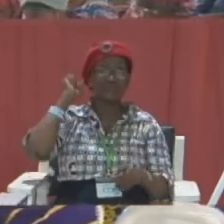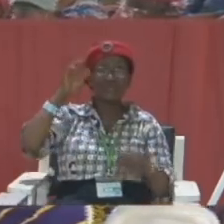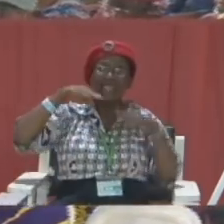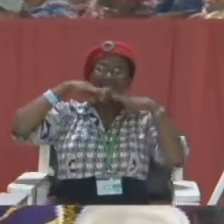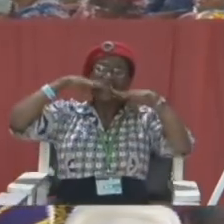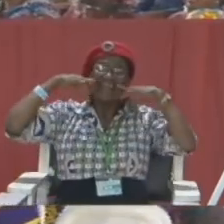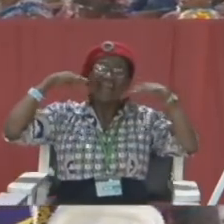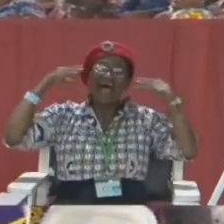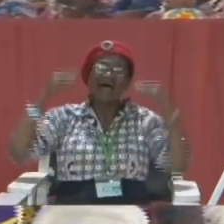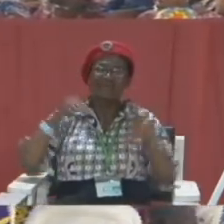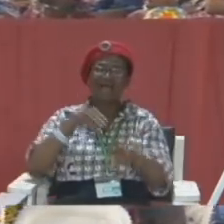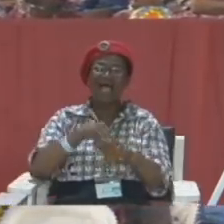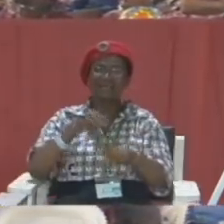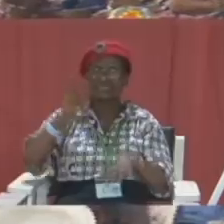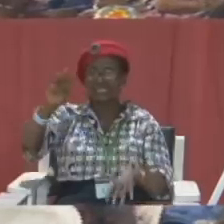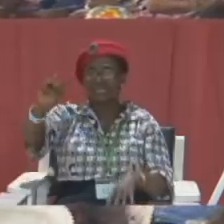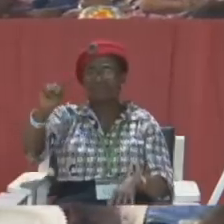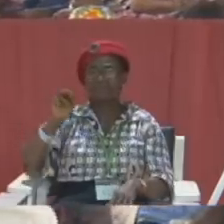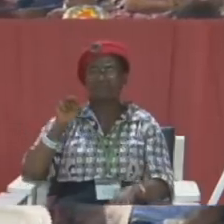I've